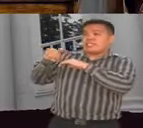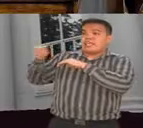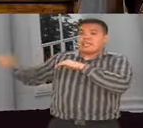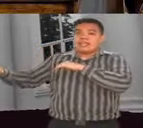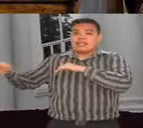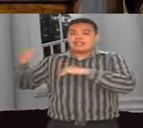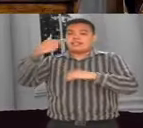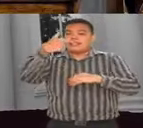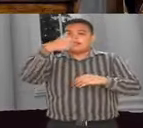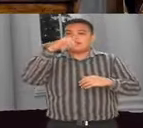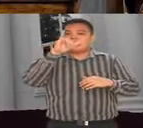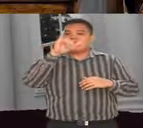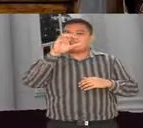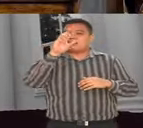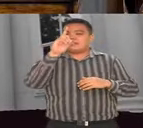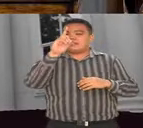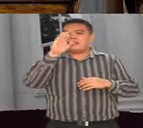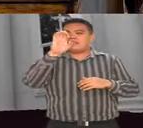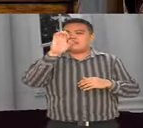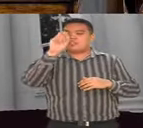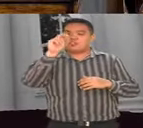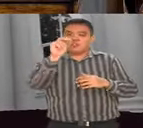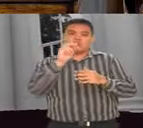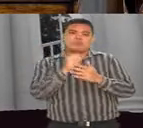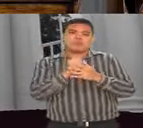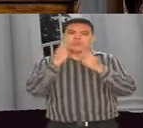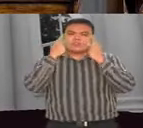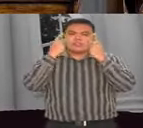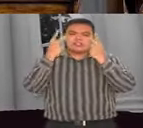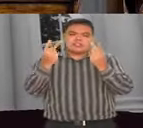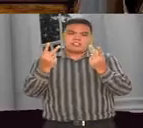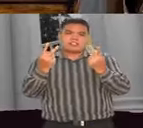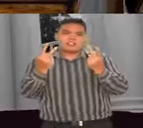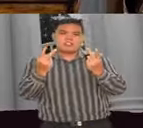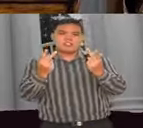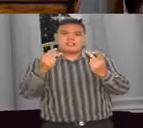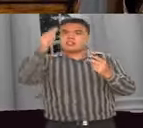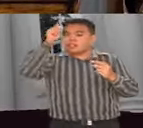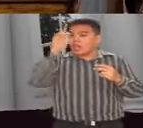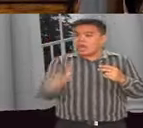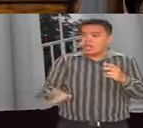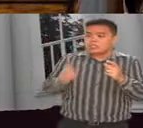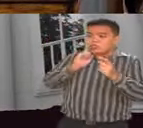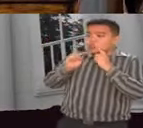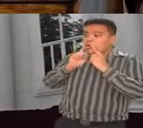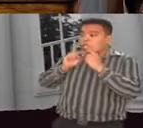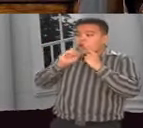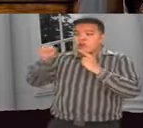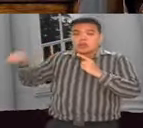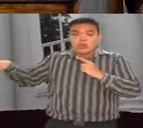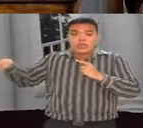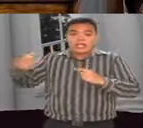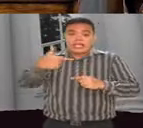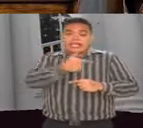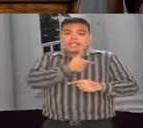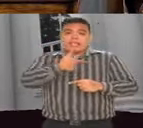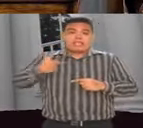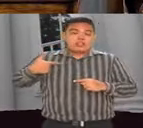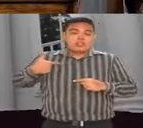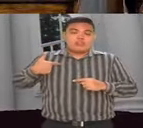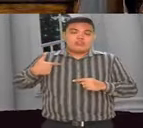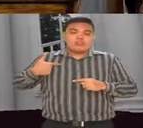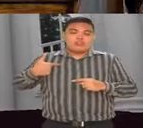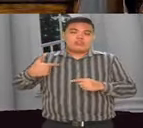thee? And so here we find that God was talking to Gideon,